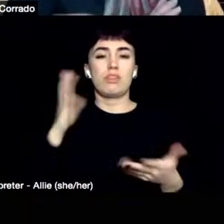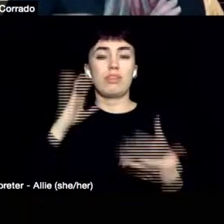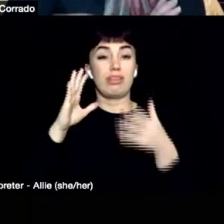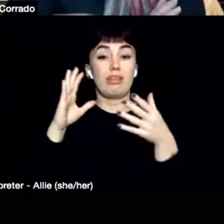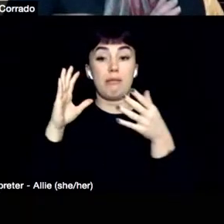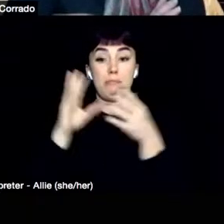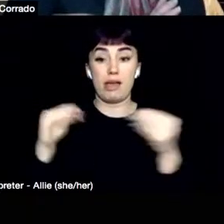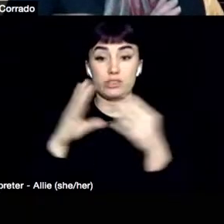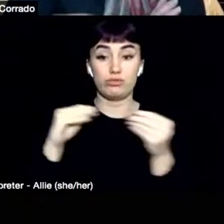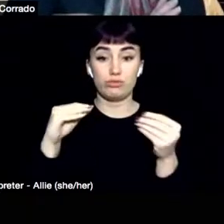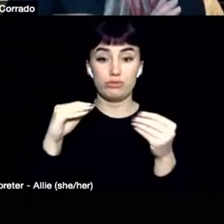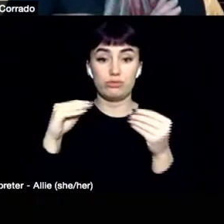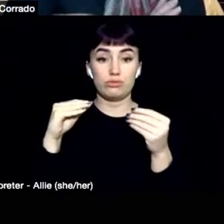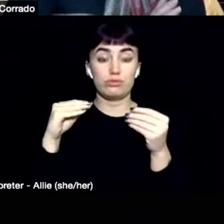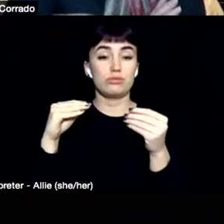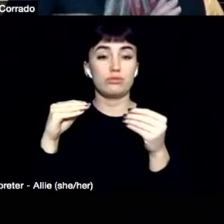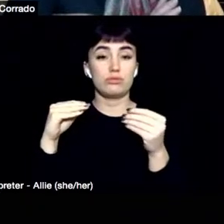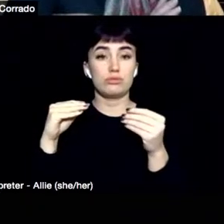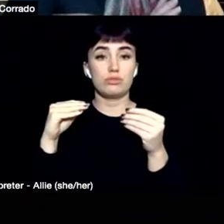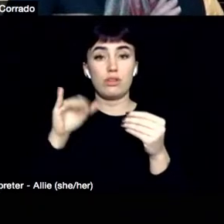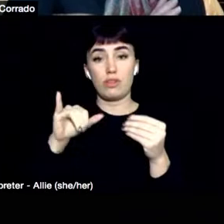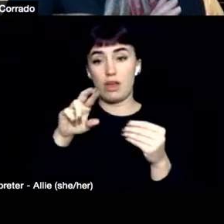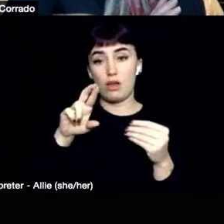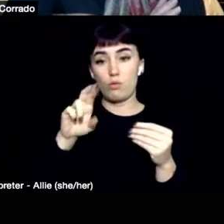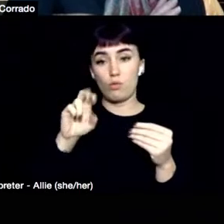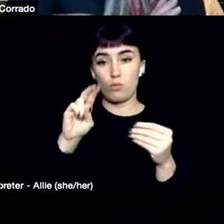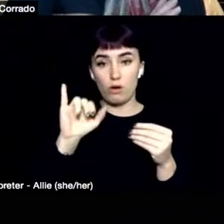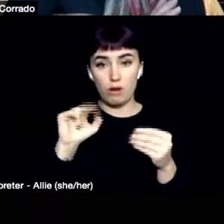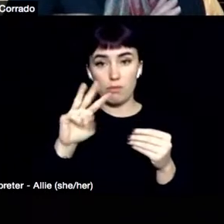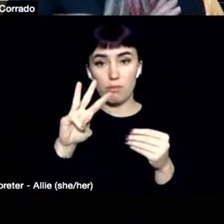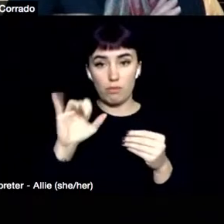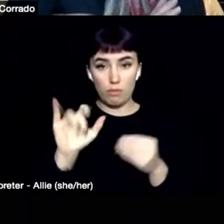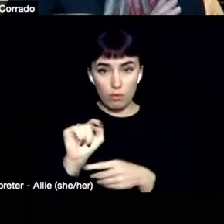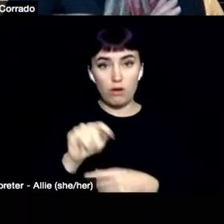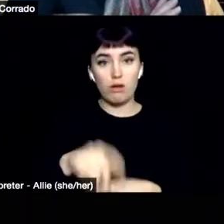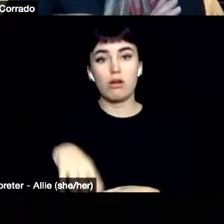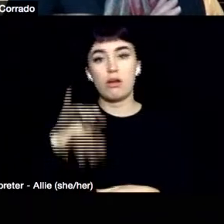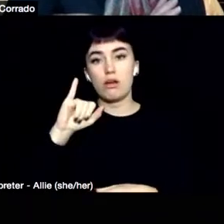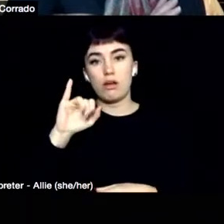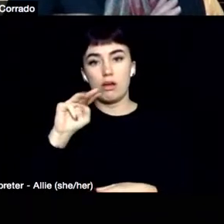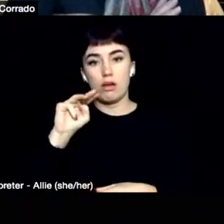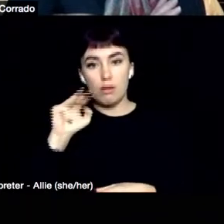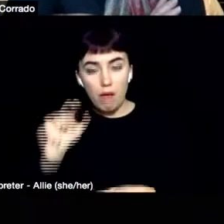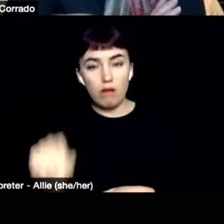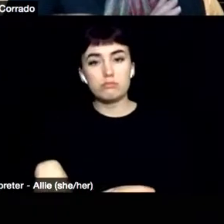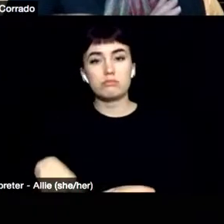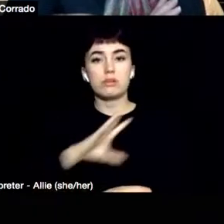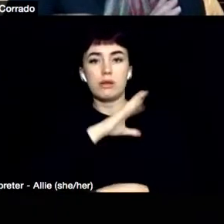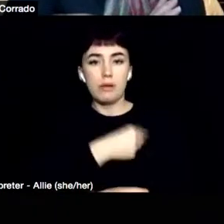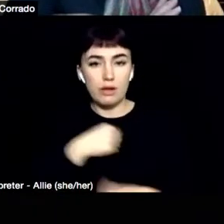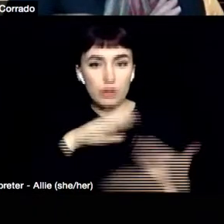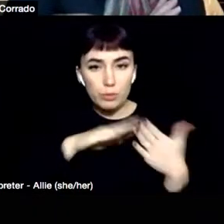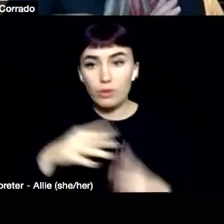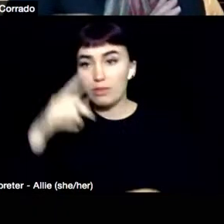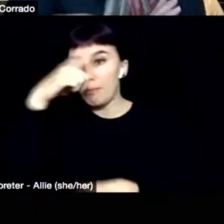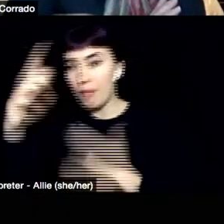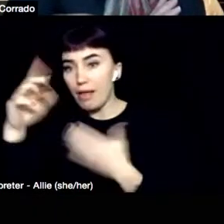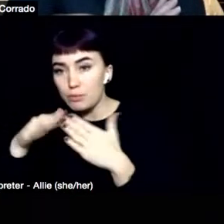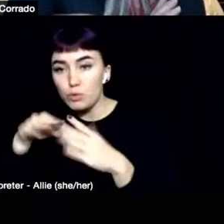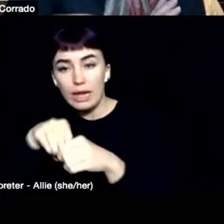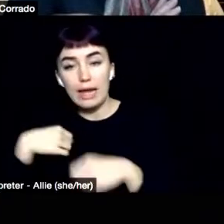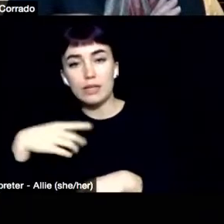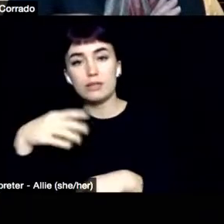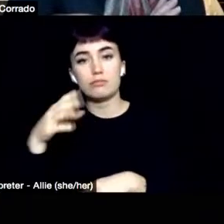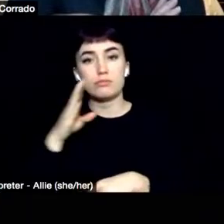messaging that Robin Wilt among the Palestinian community, the Black community within Brighton, and